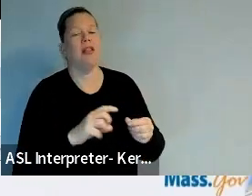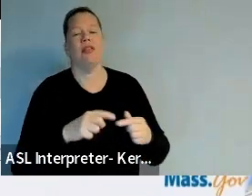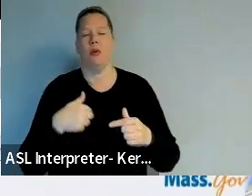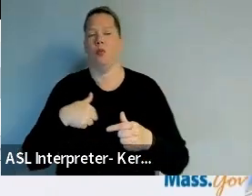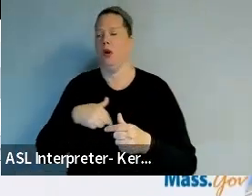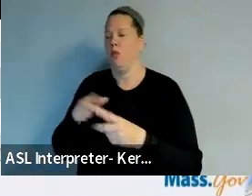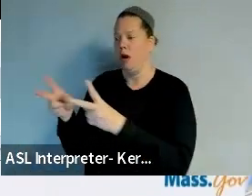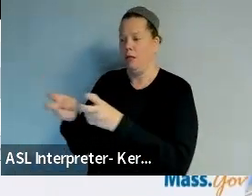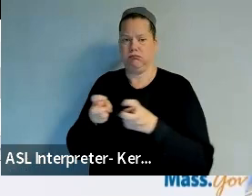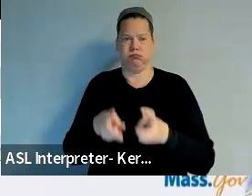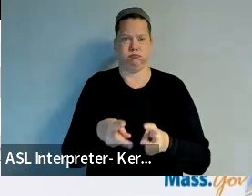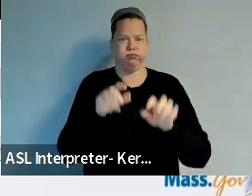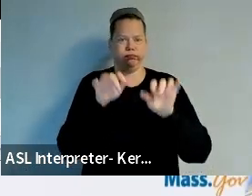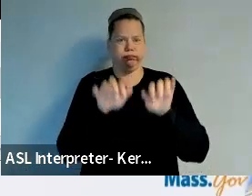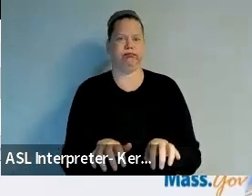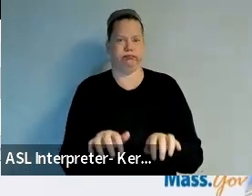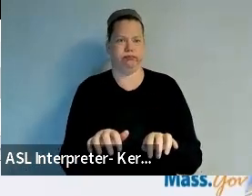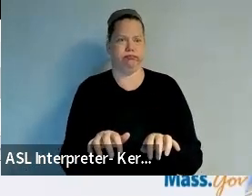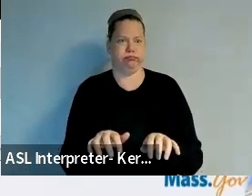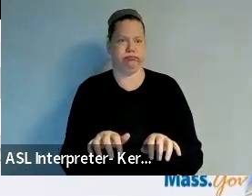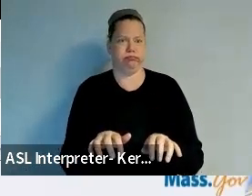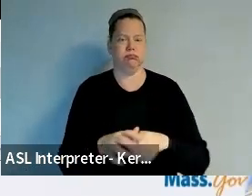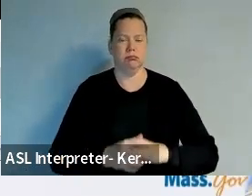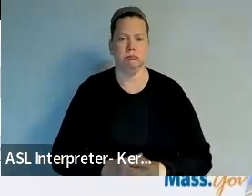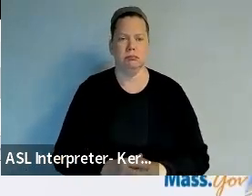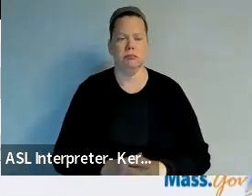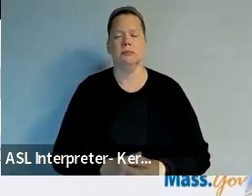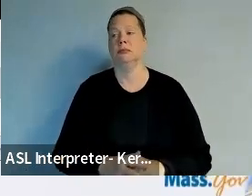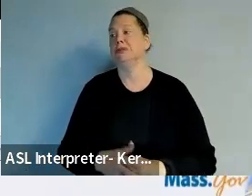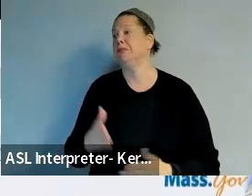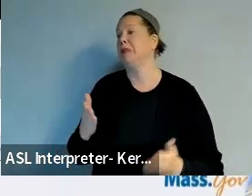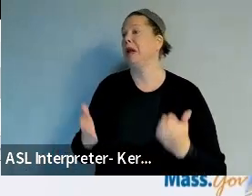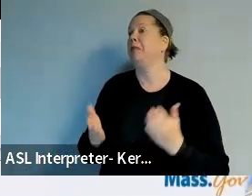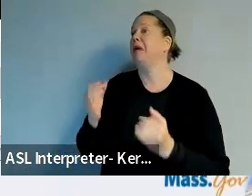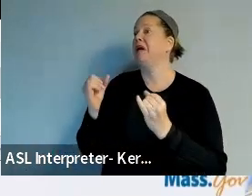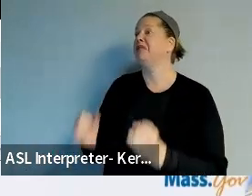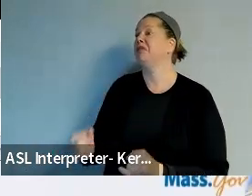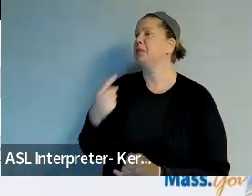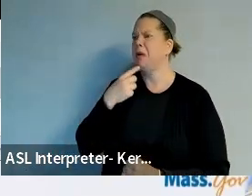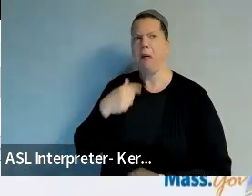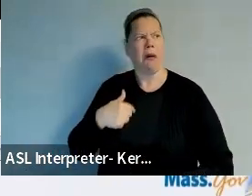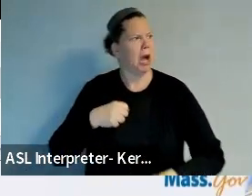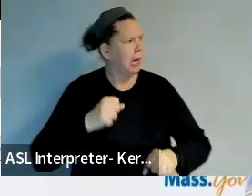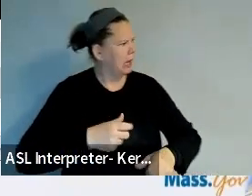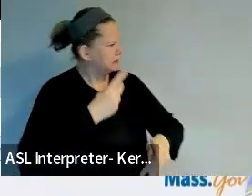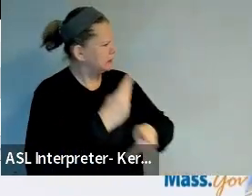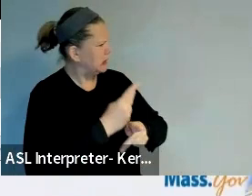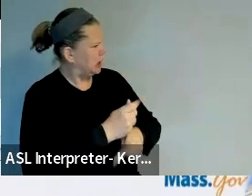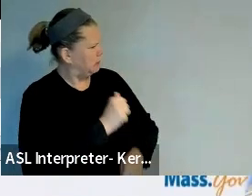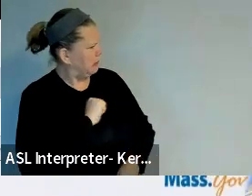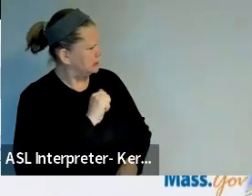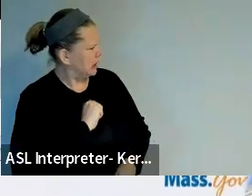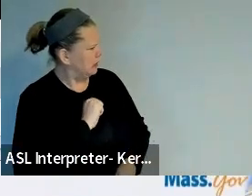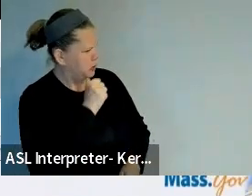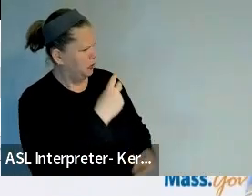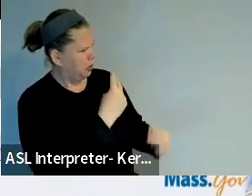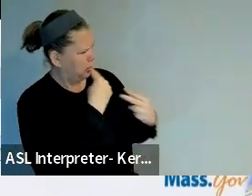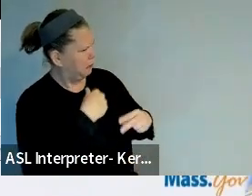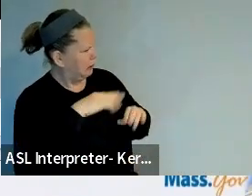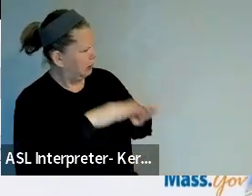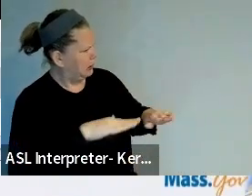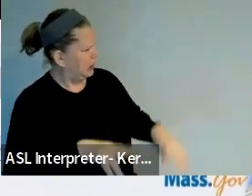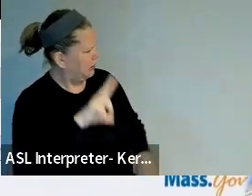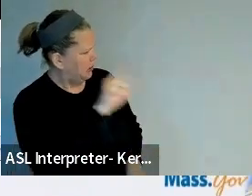the box, I can take care of myself without being held like a child. All